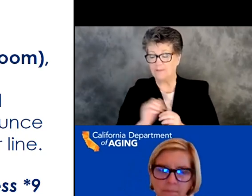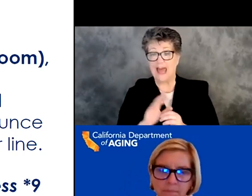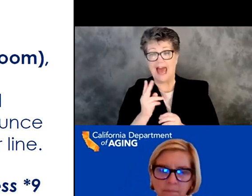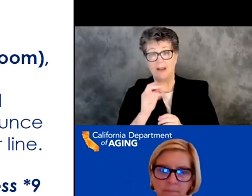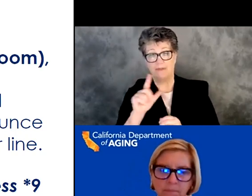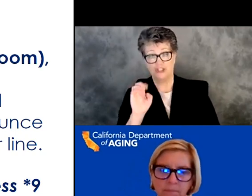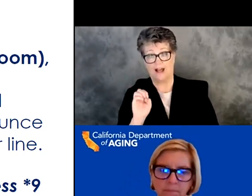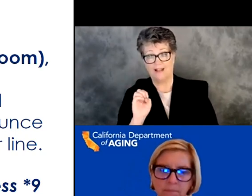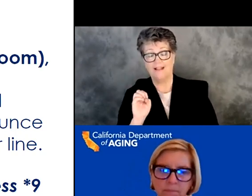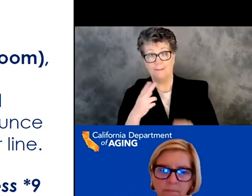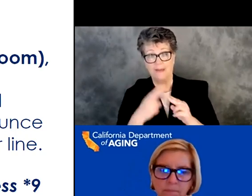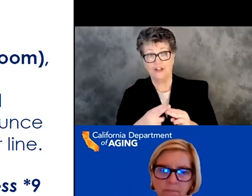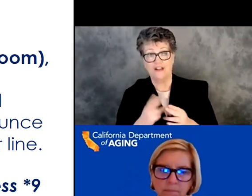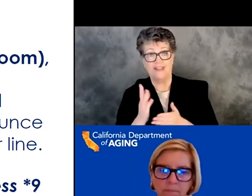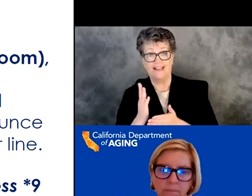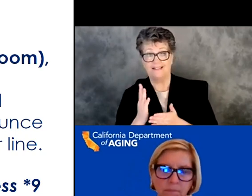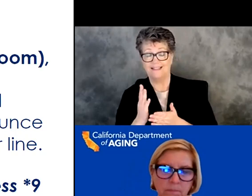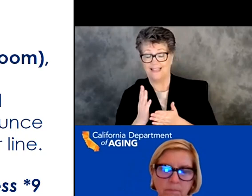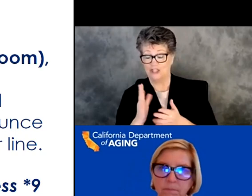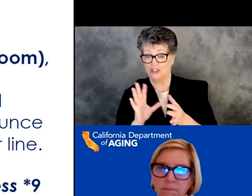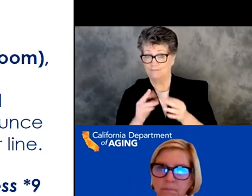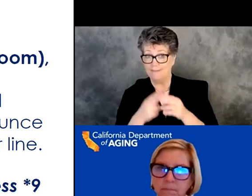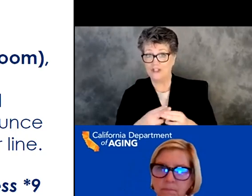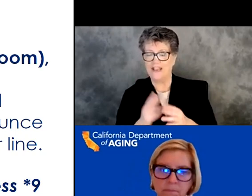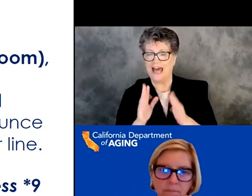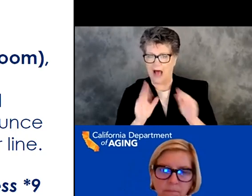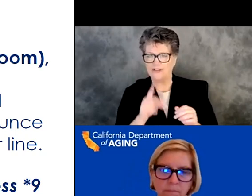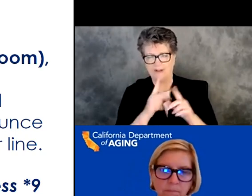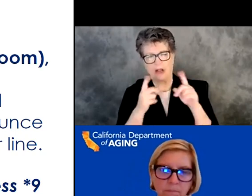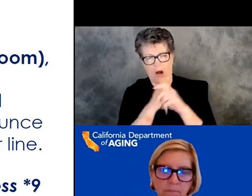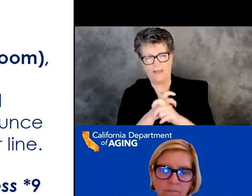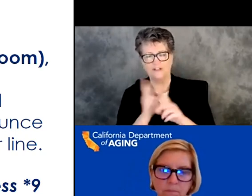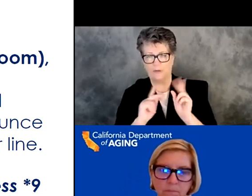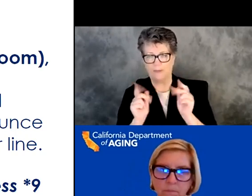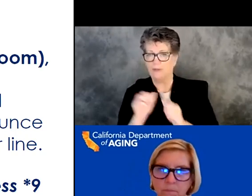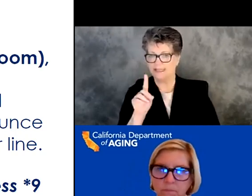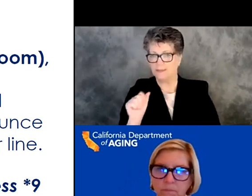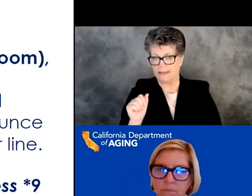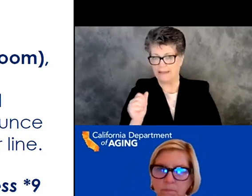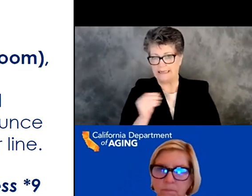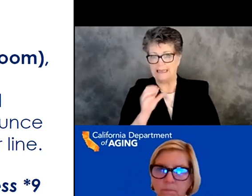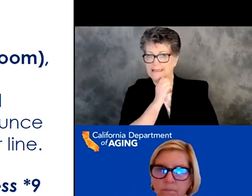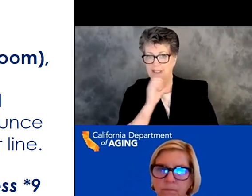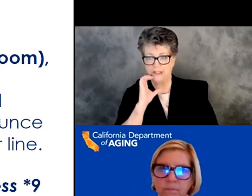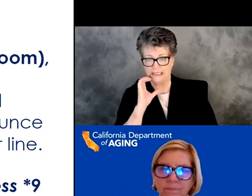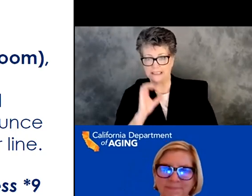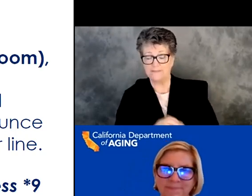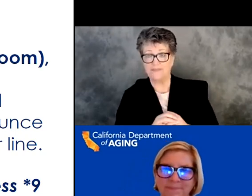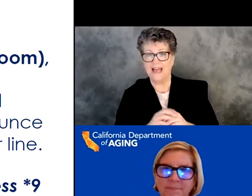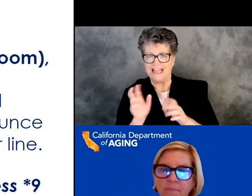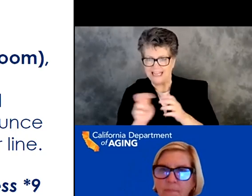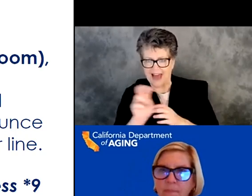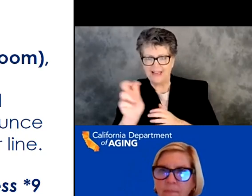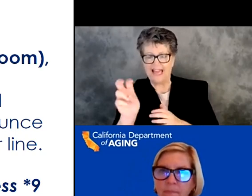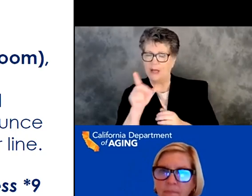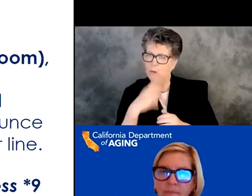Rousey mentioned that housing is a really complex system for people with disabilities and seniors, that navigating it is